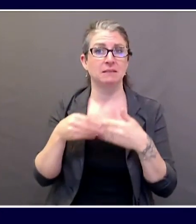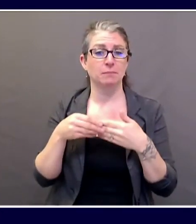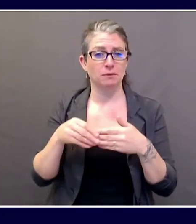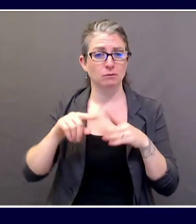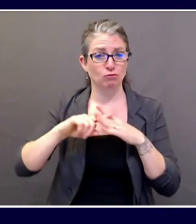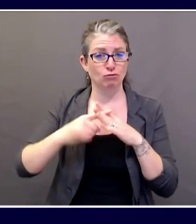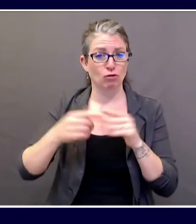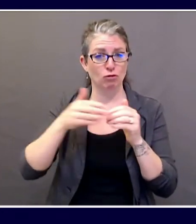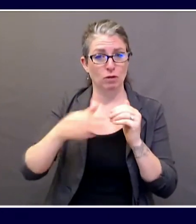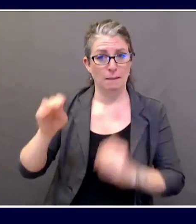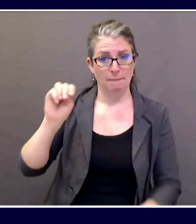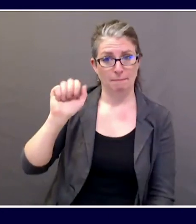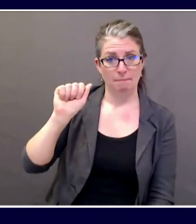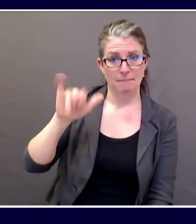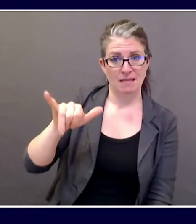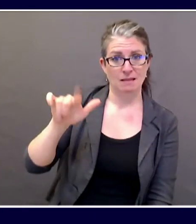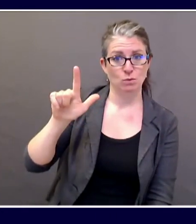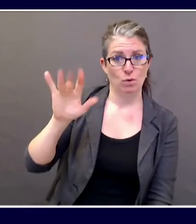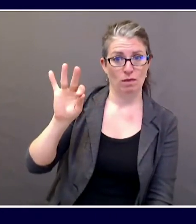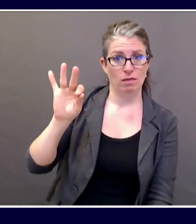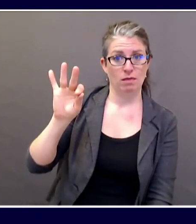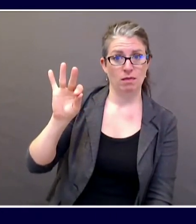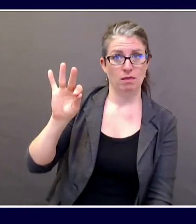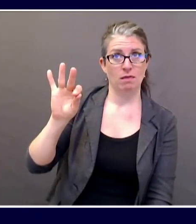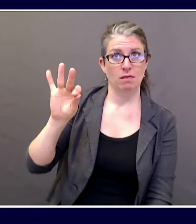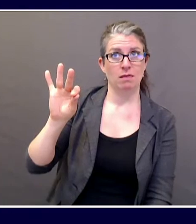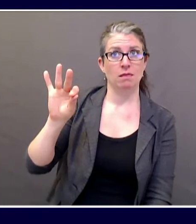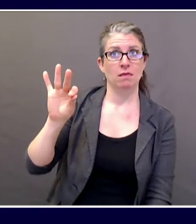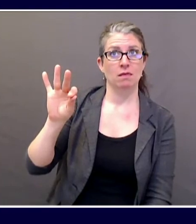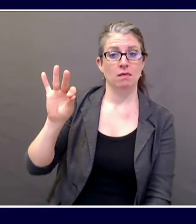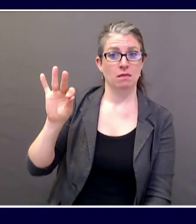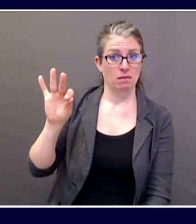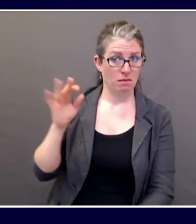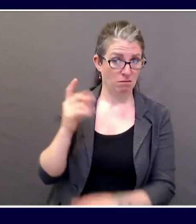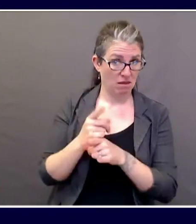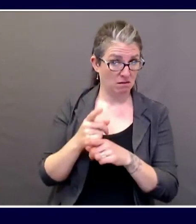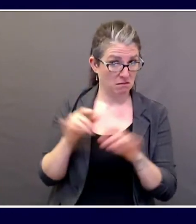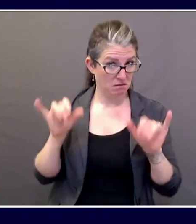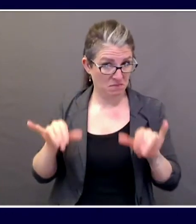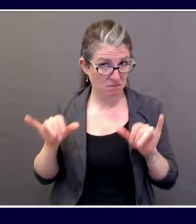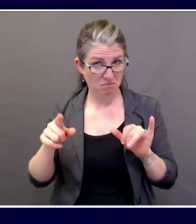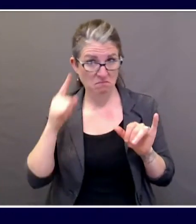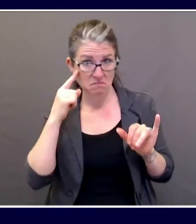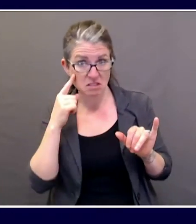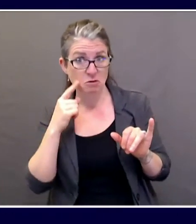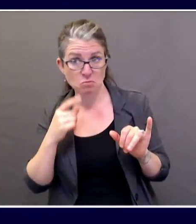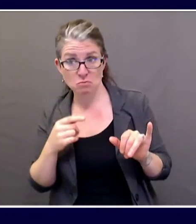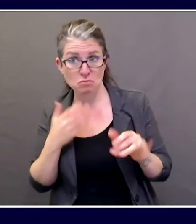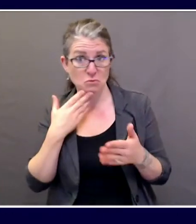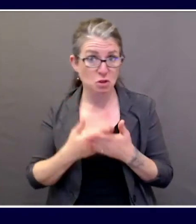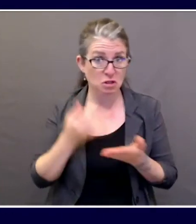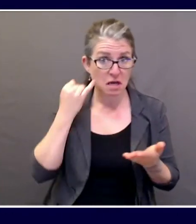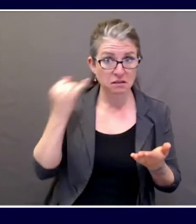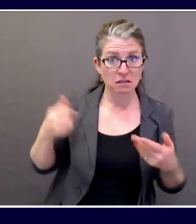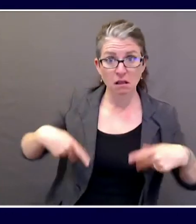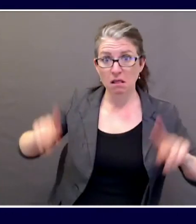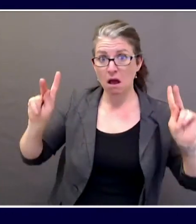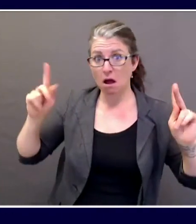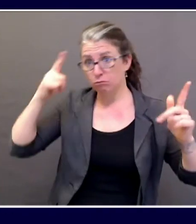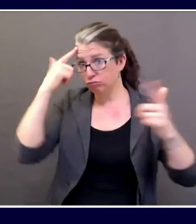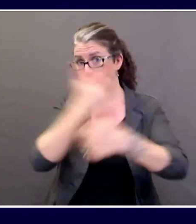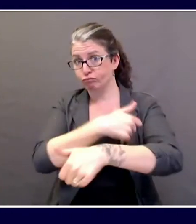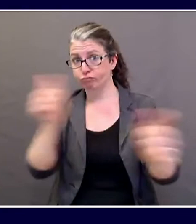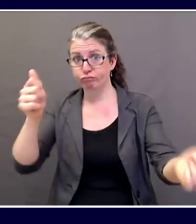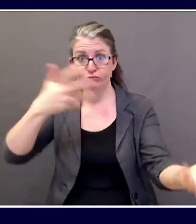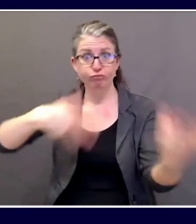we're still in a position here where that's kind of a dynamic date that could change based on what the status